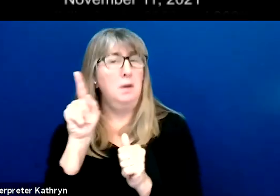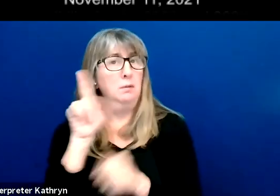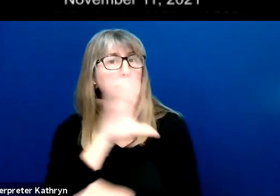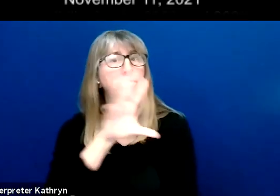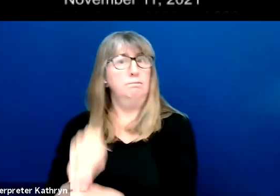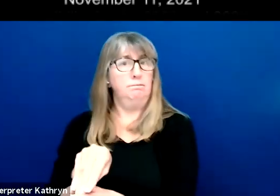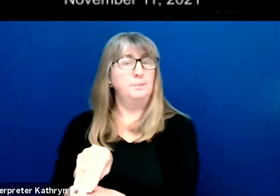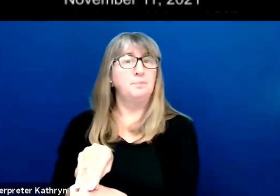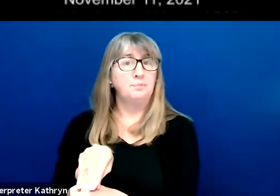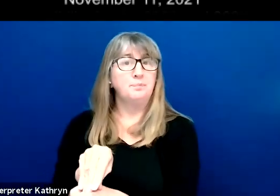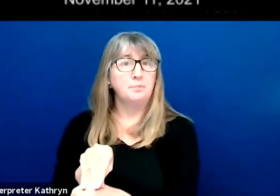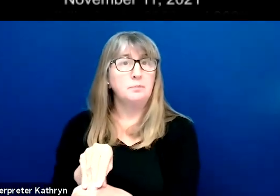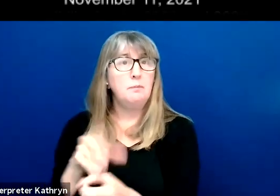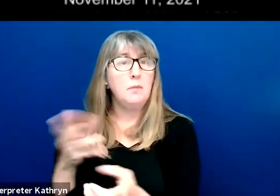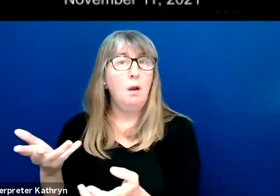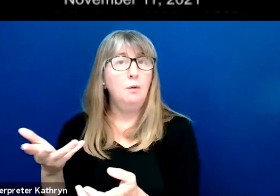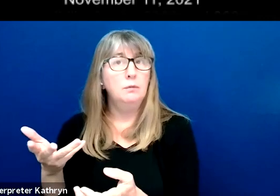of